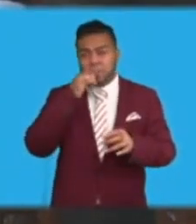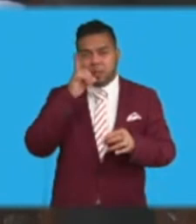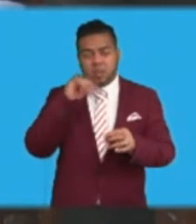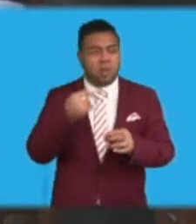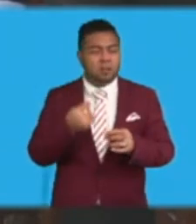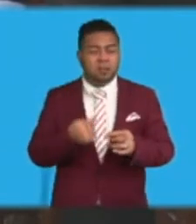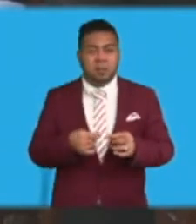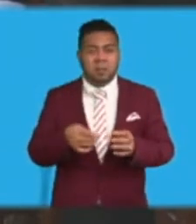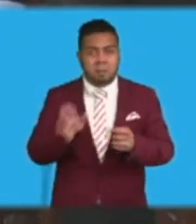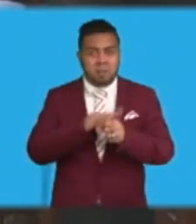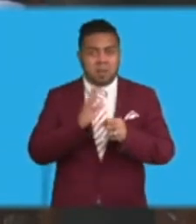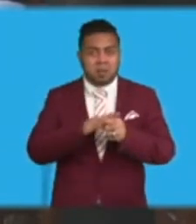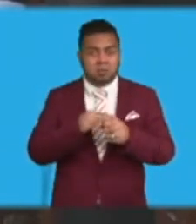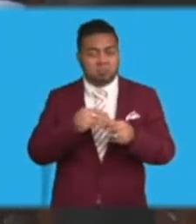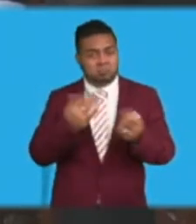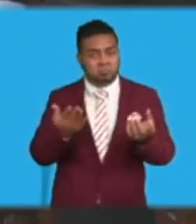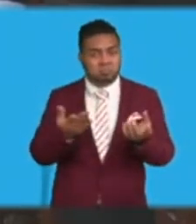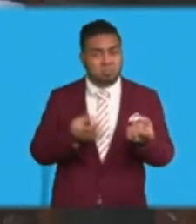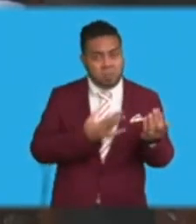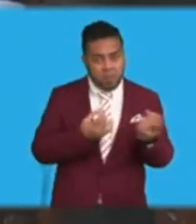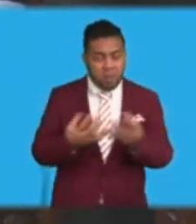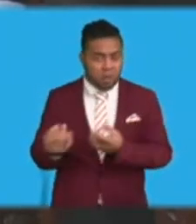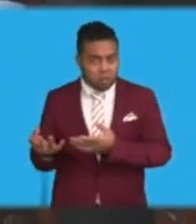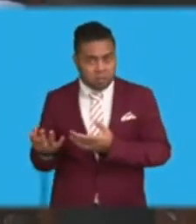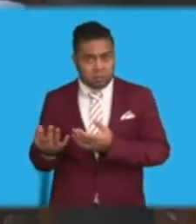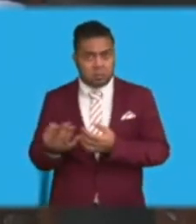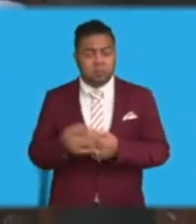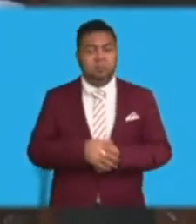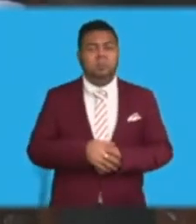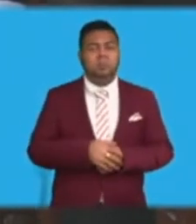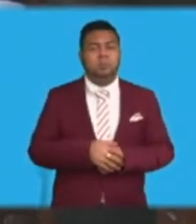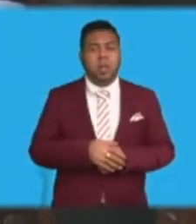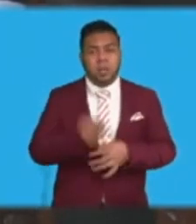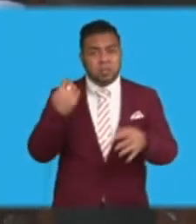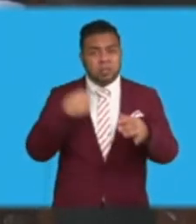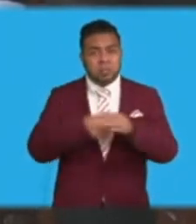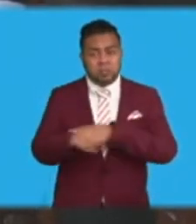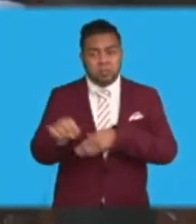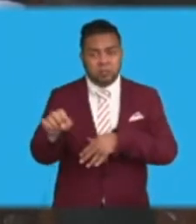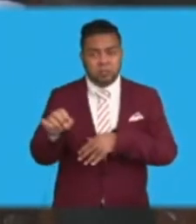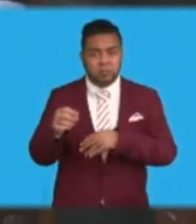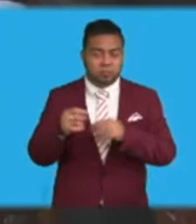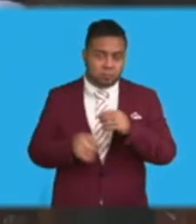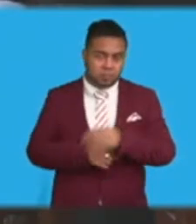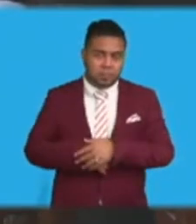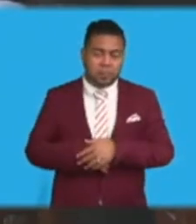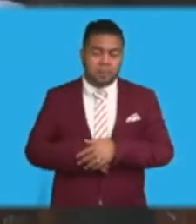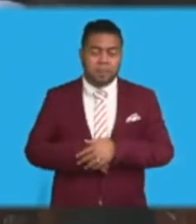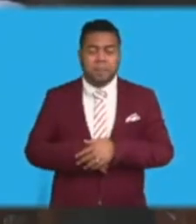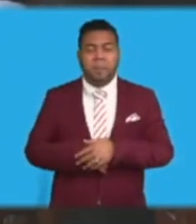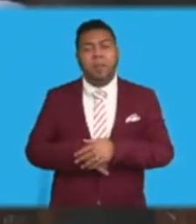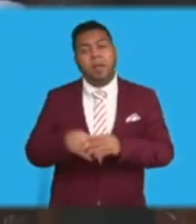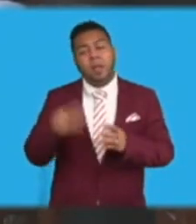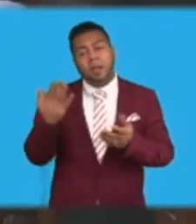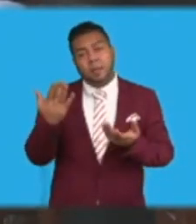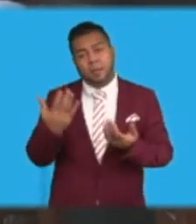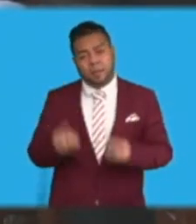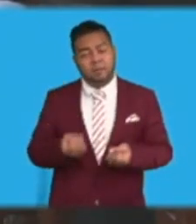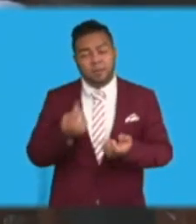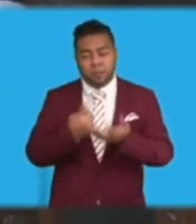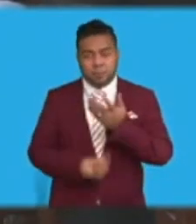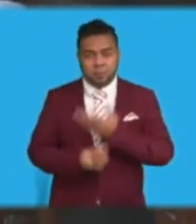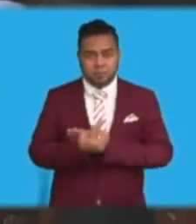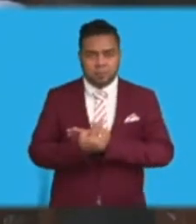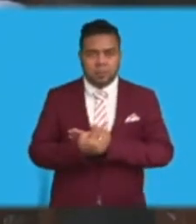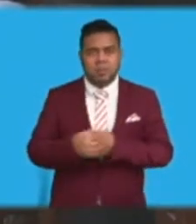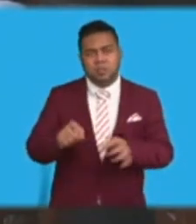things right and escape before conditions worsen. Slow onset floods rarely occur in Fiji and occur as